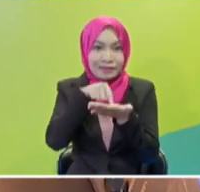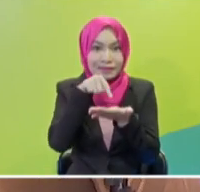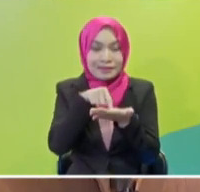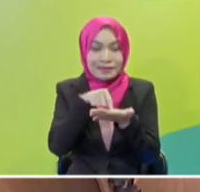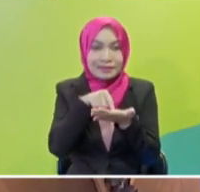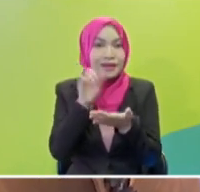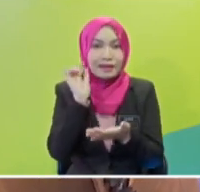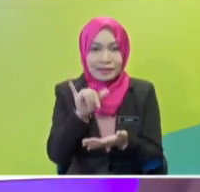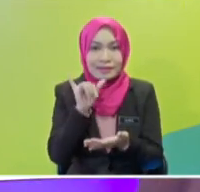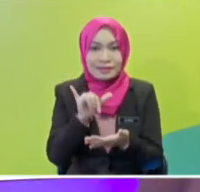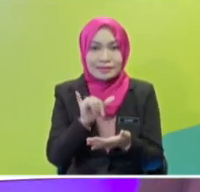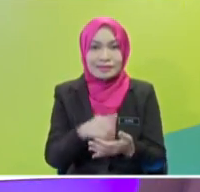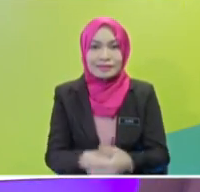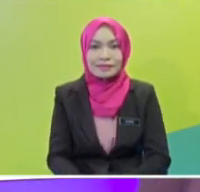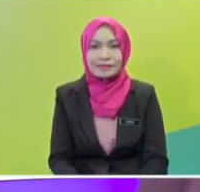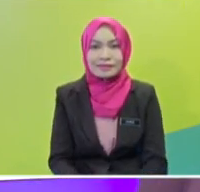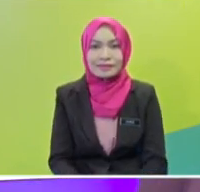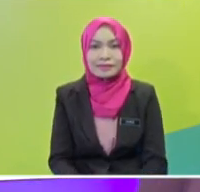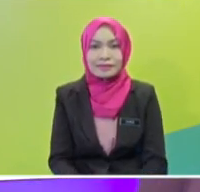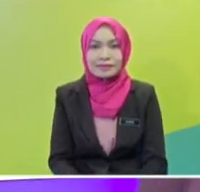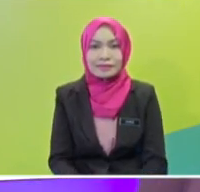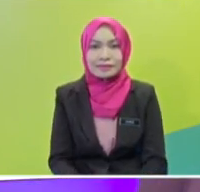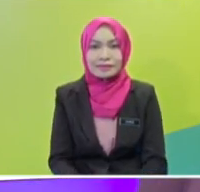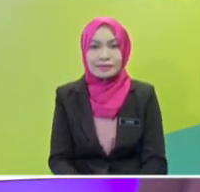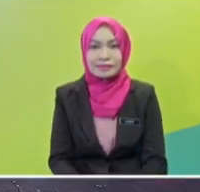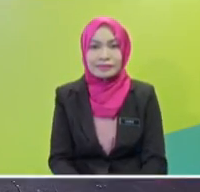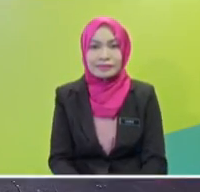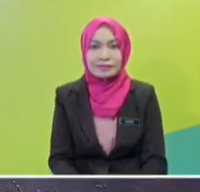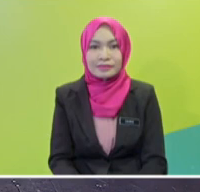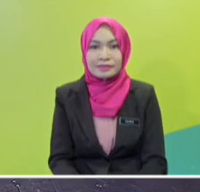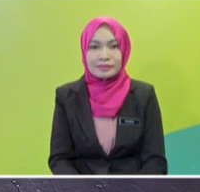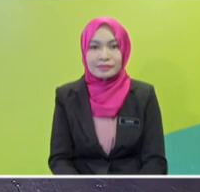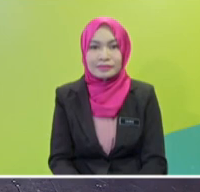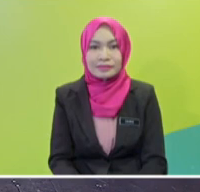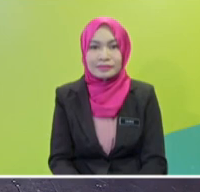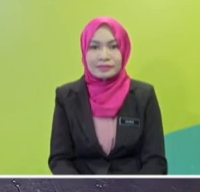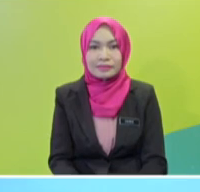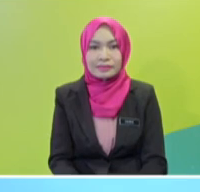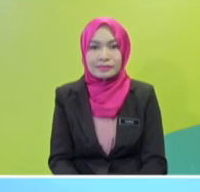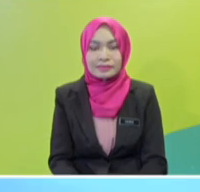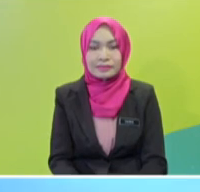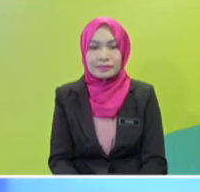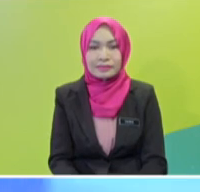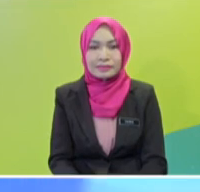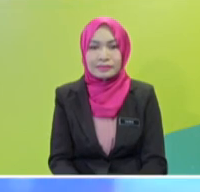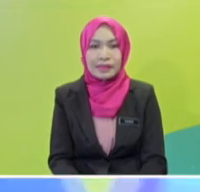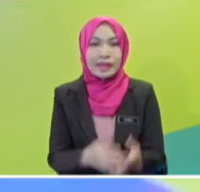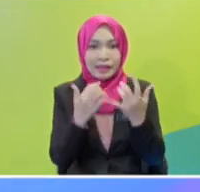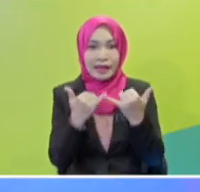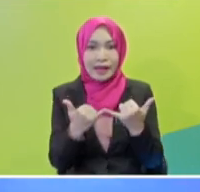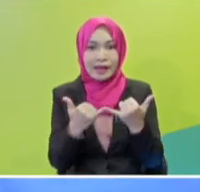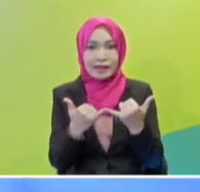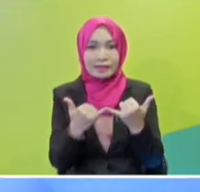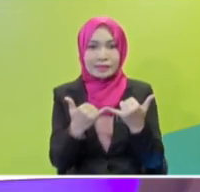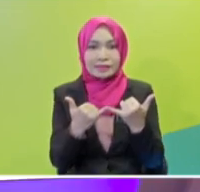Yes, it will look like this. Okay. So the side will look something like this. Okay. Now, turn